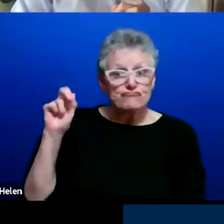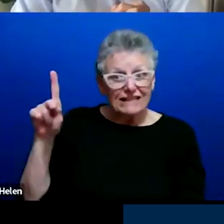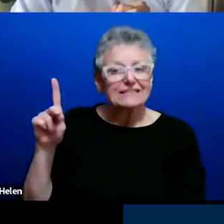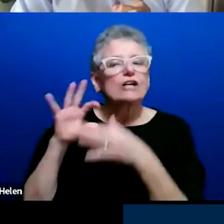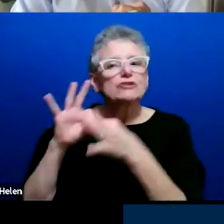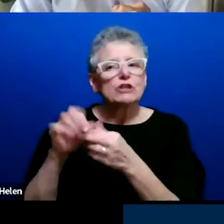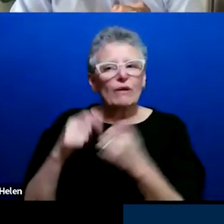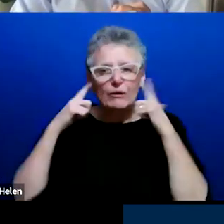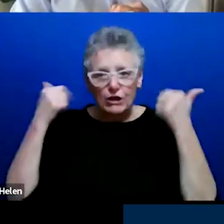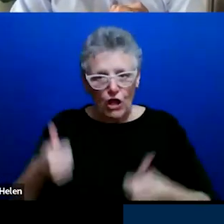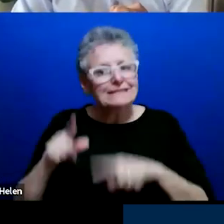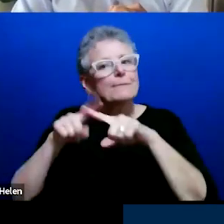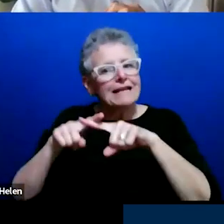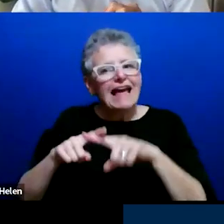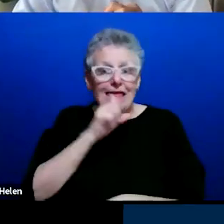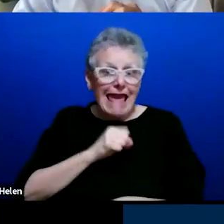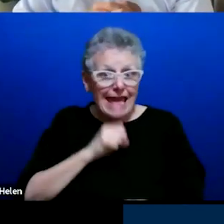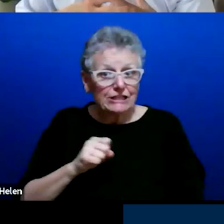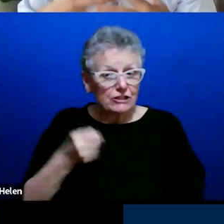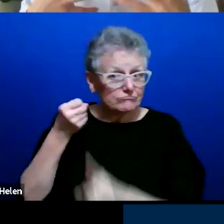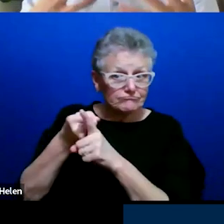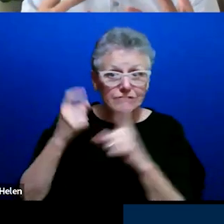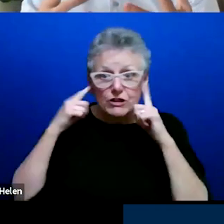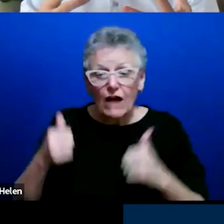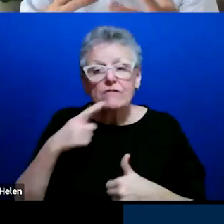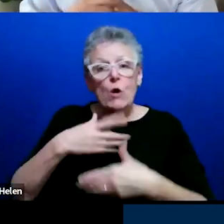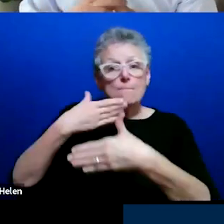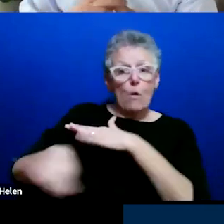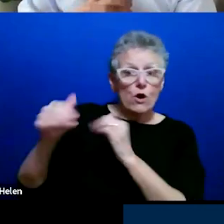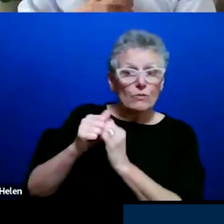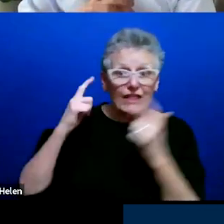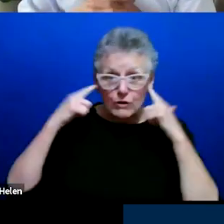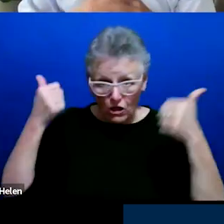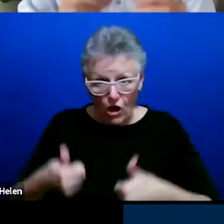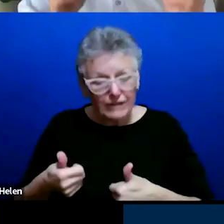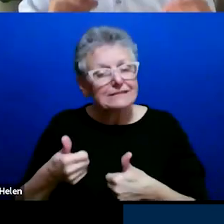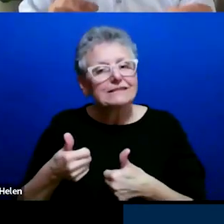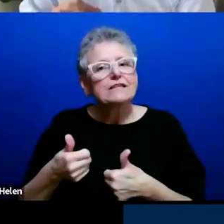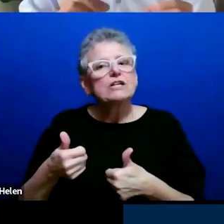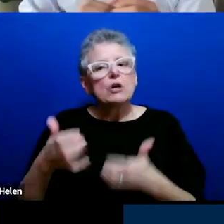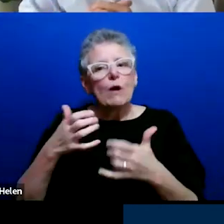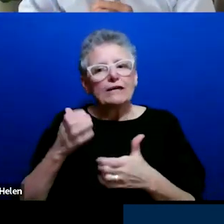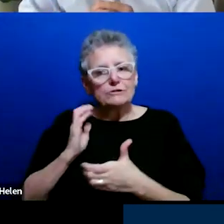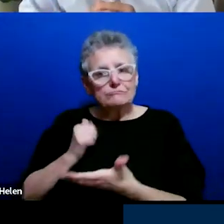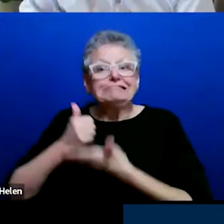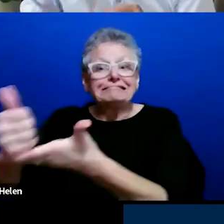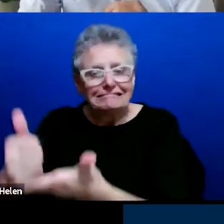associated with hearing loss depending on the age. So if you have a congenital onset hearing loss, you want to intervene in that